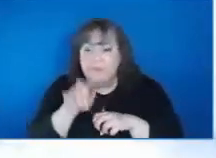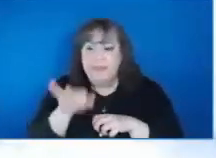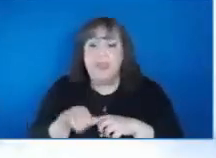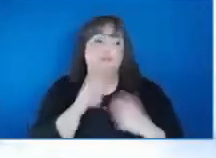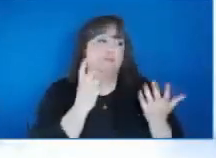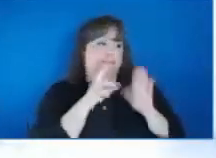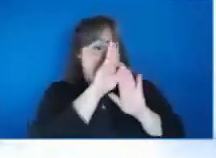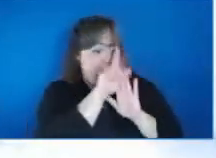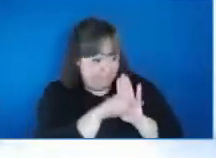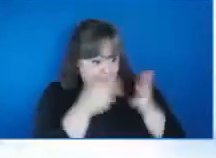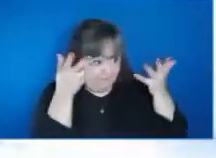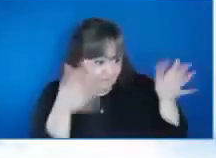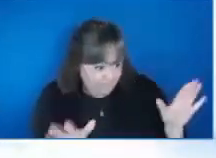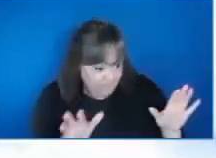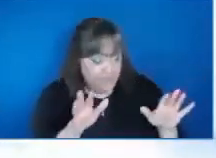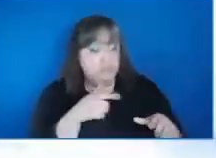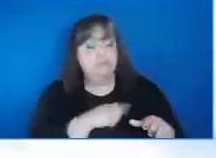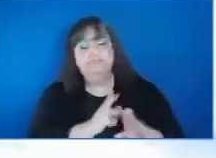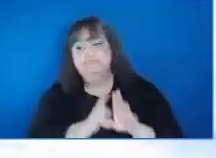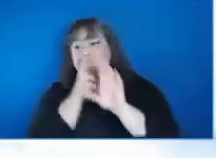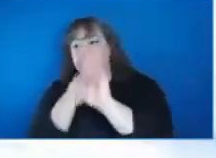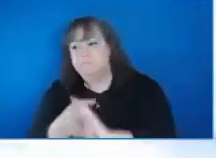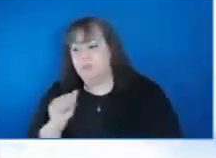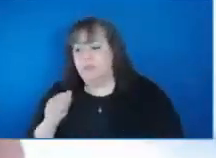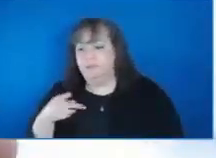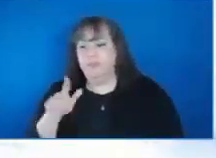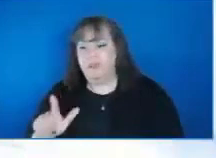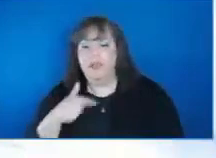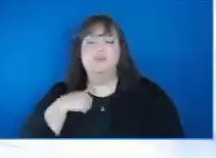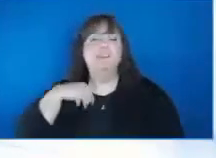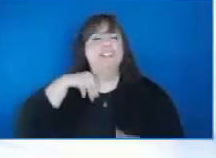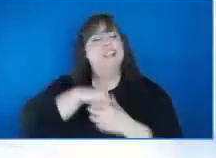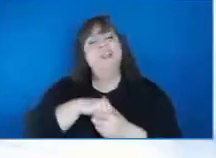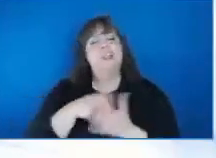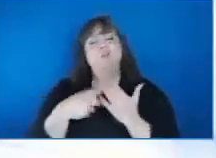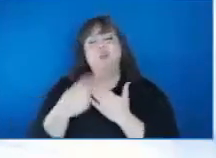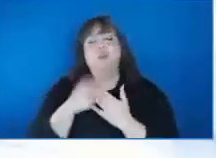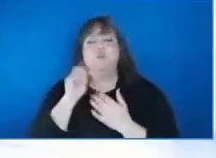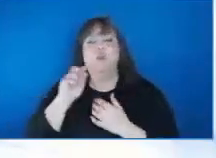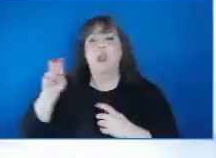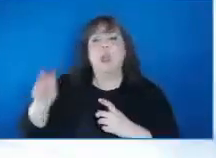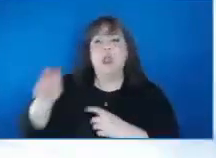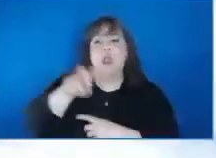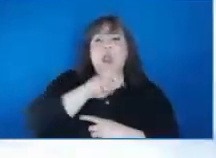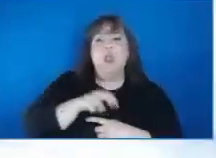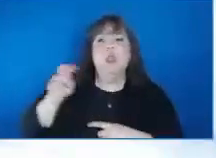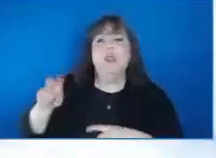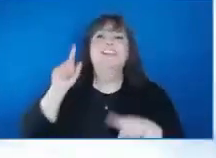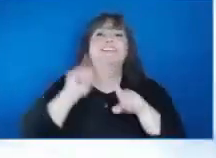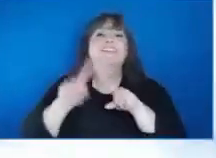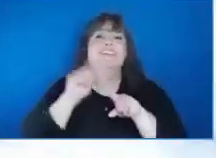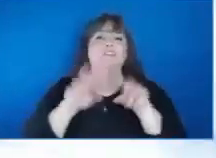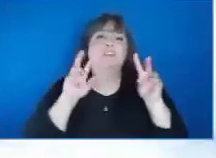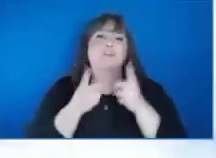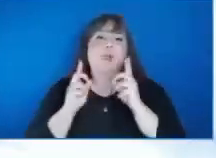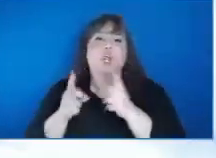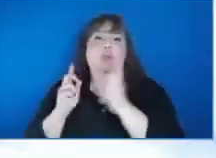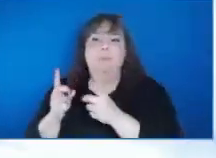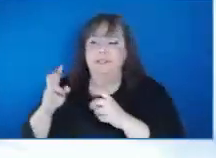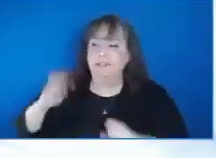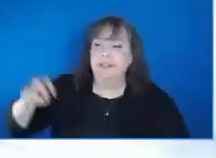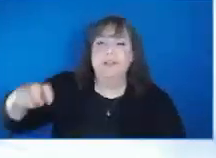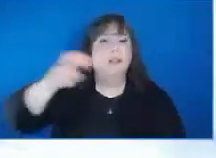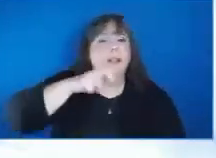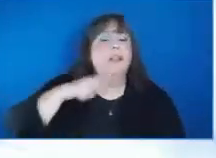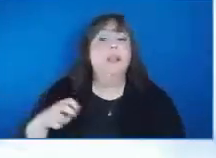to APL and I was in a rotation program where I went to all different types of groups at the lab. One of them, one of my projects was